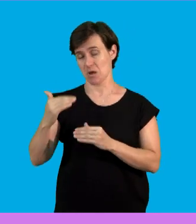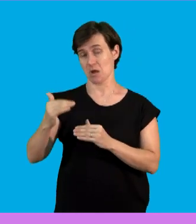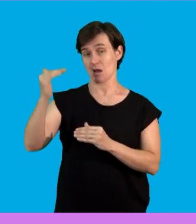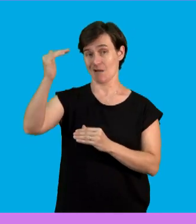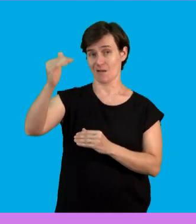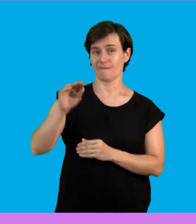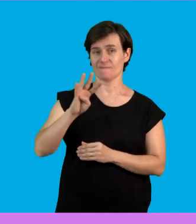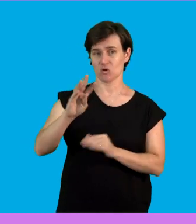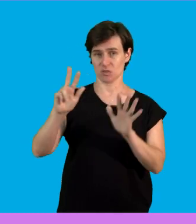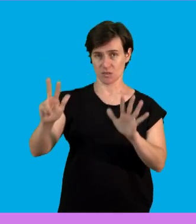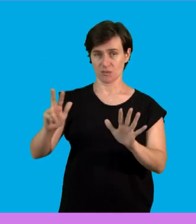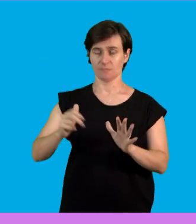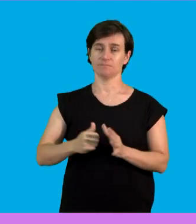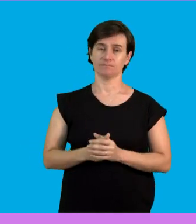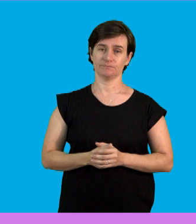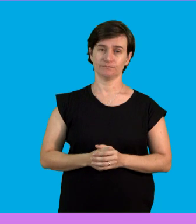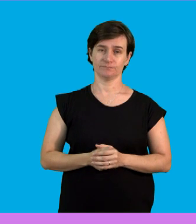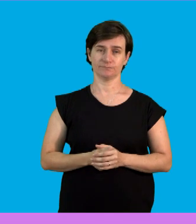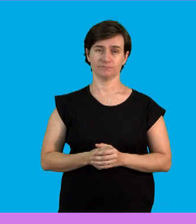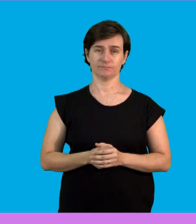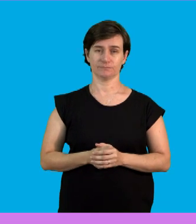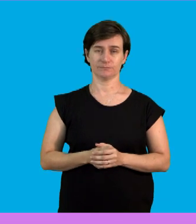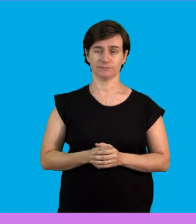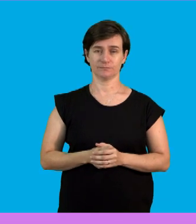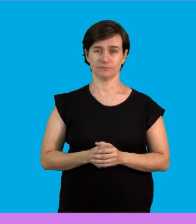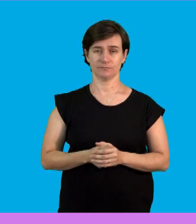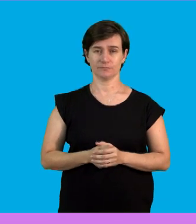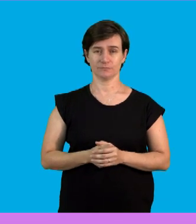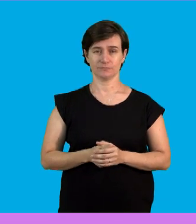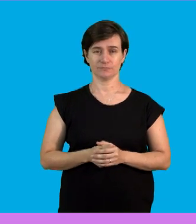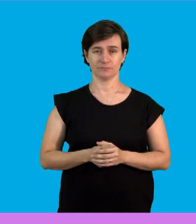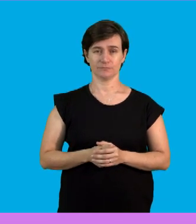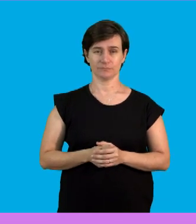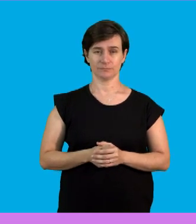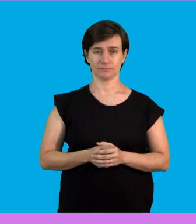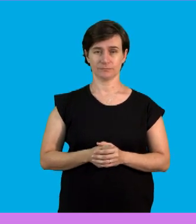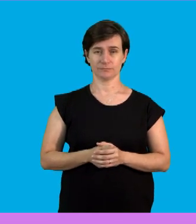18 times 48.